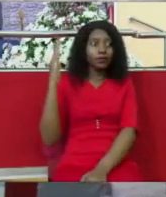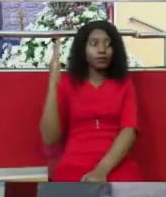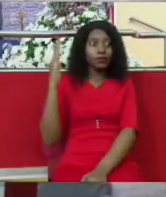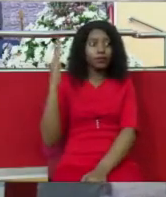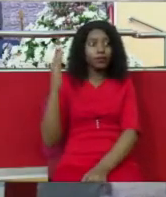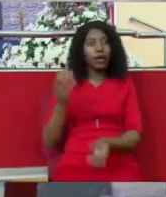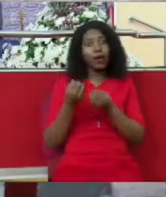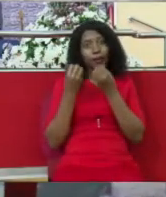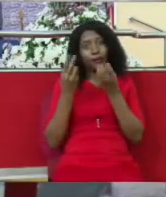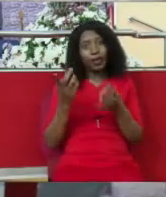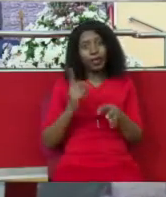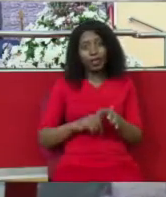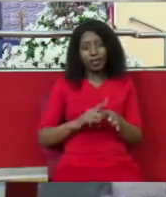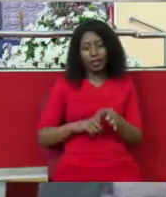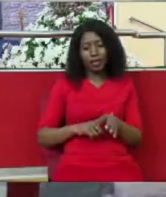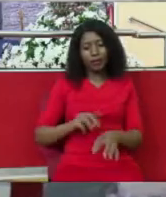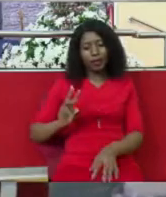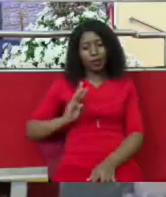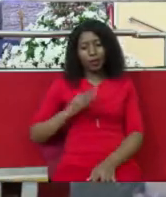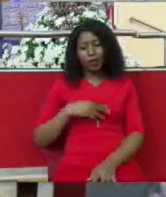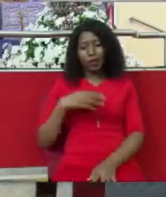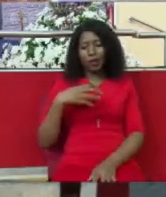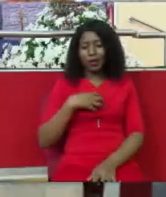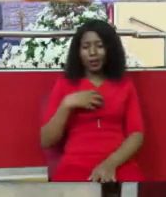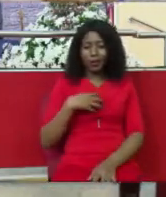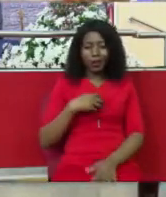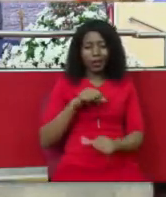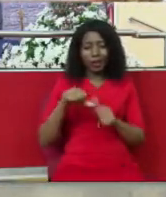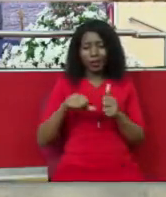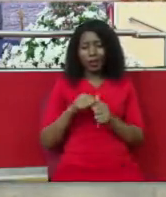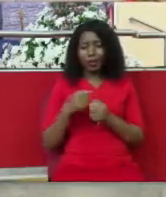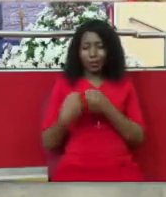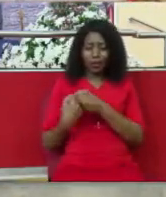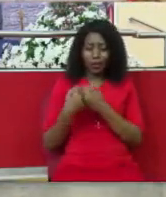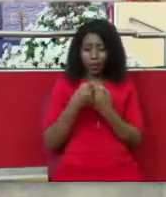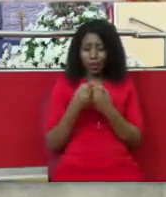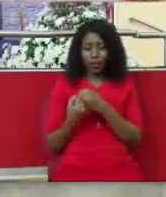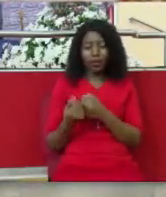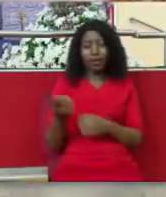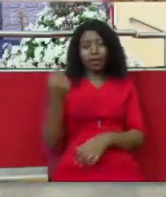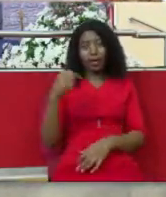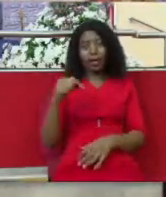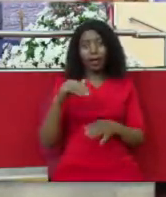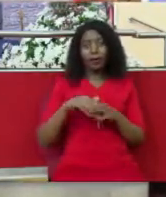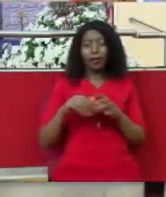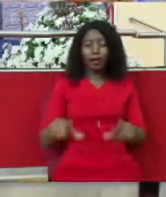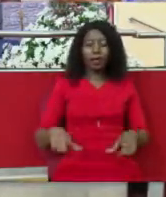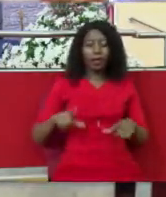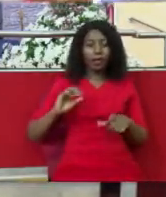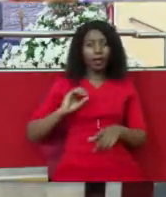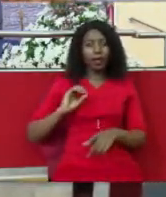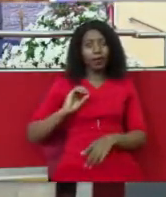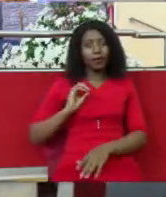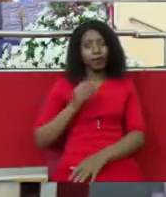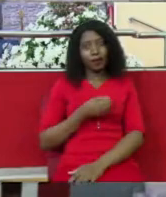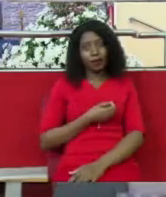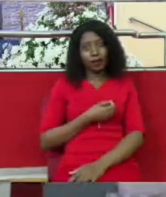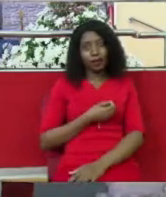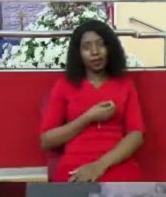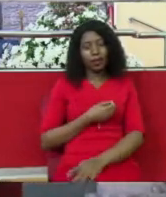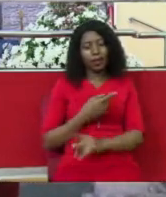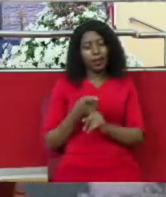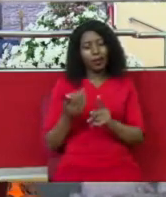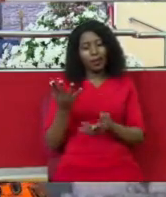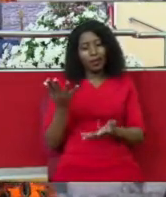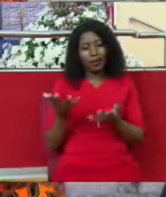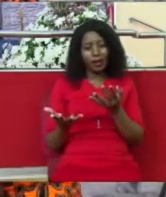Many times we blame storms that are coming into our lives, yet the storms could be there because we are running from the